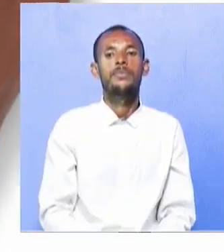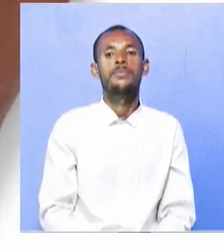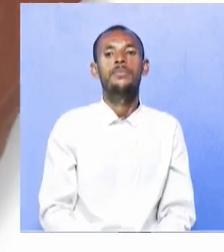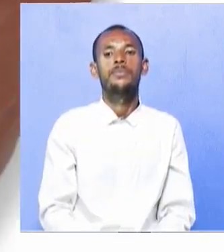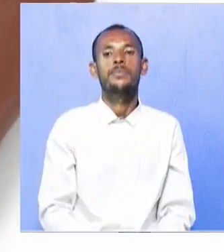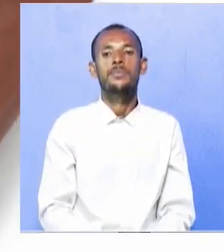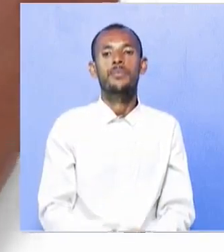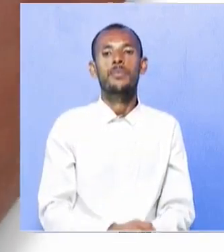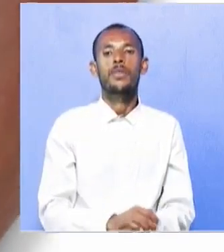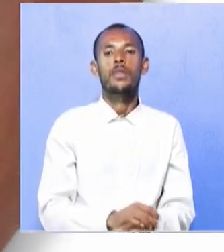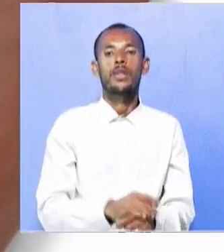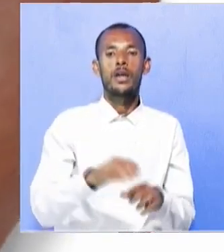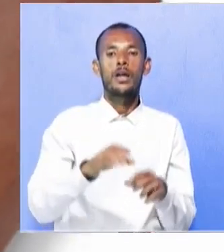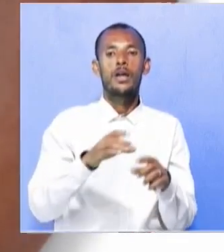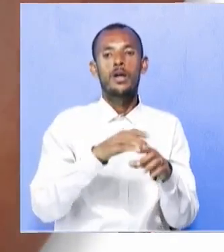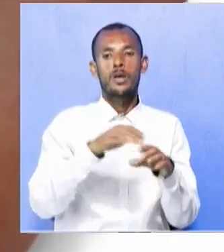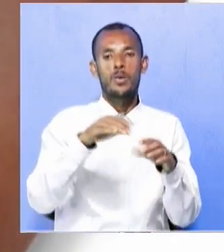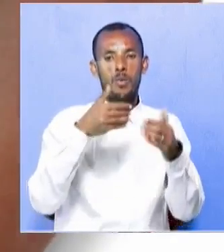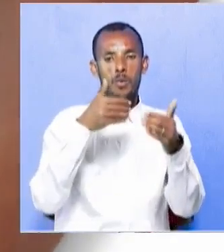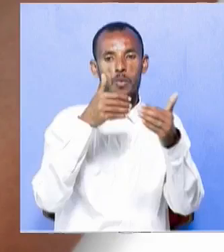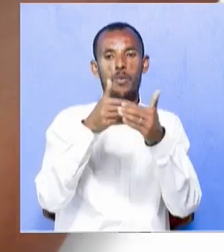corresponding angles